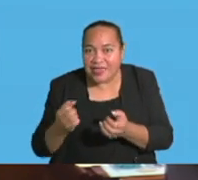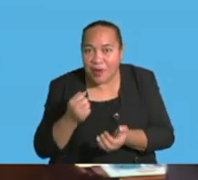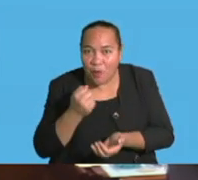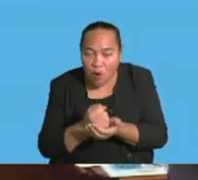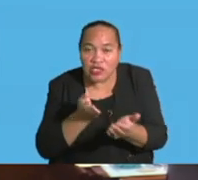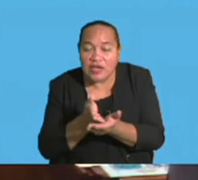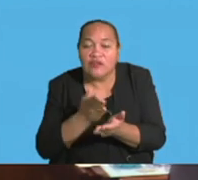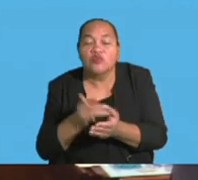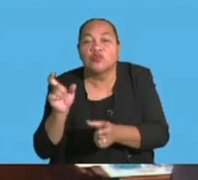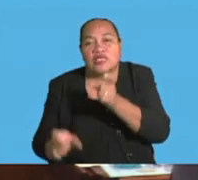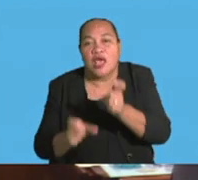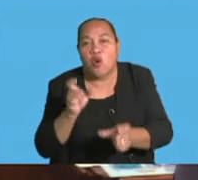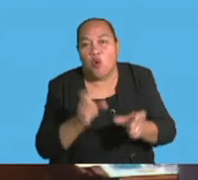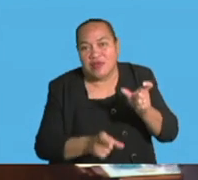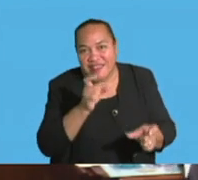our stakeholders,